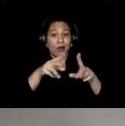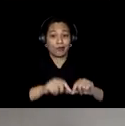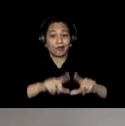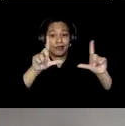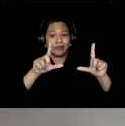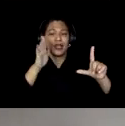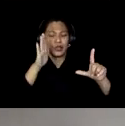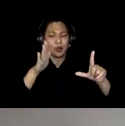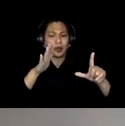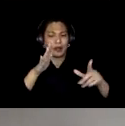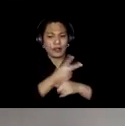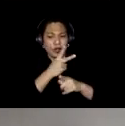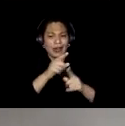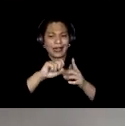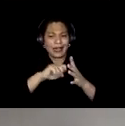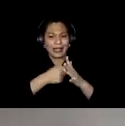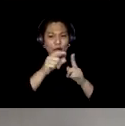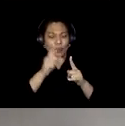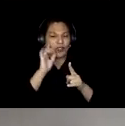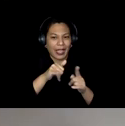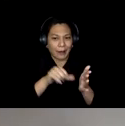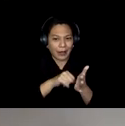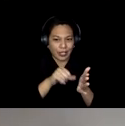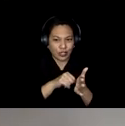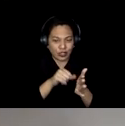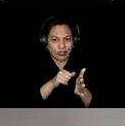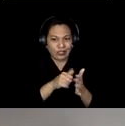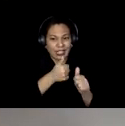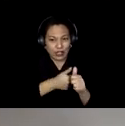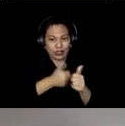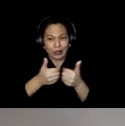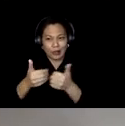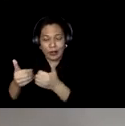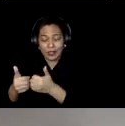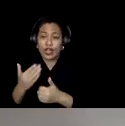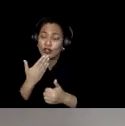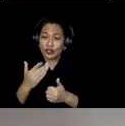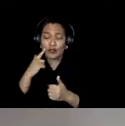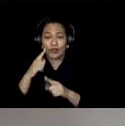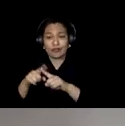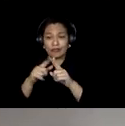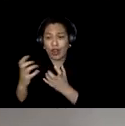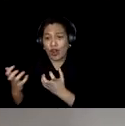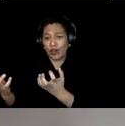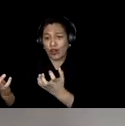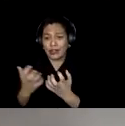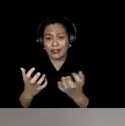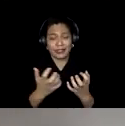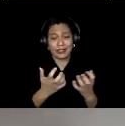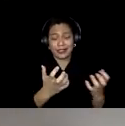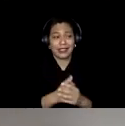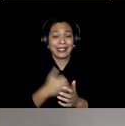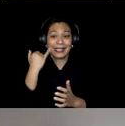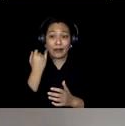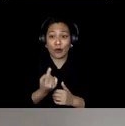coming up with different keywords. And it's actually a great way for different kinds of audiences to find you because if you have like one